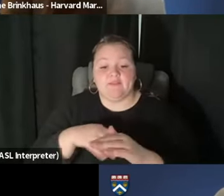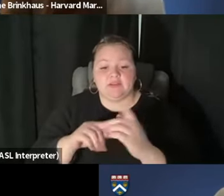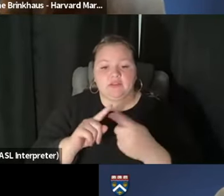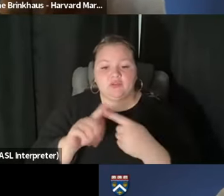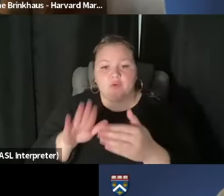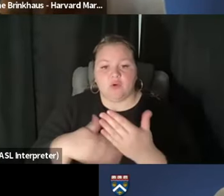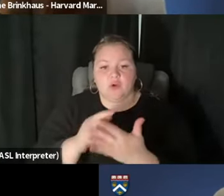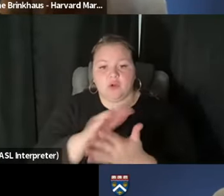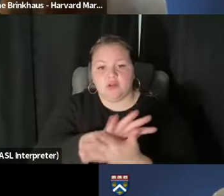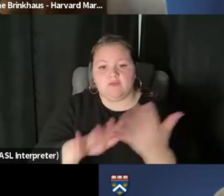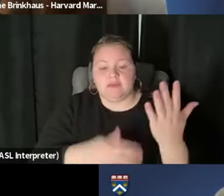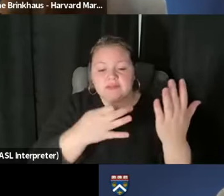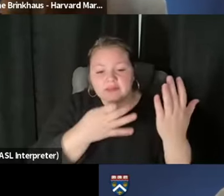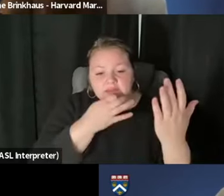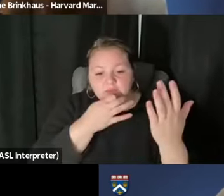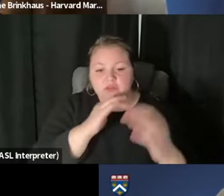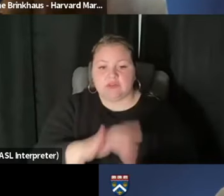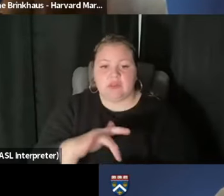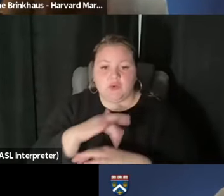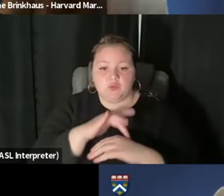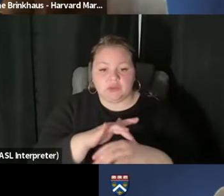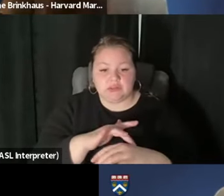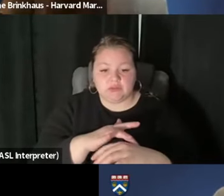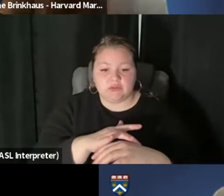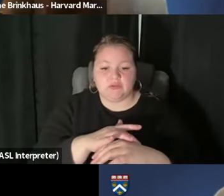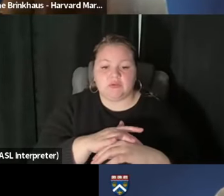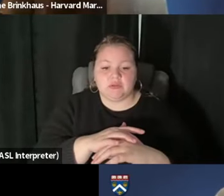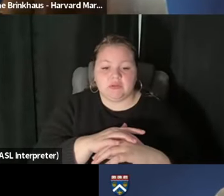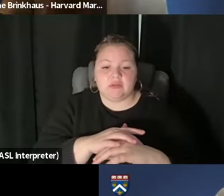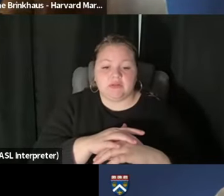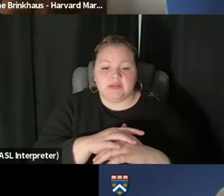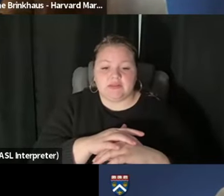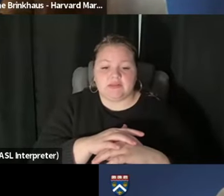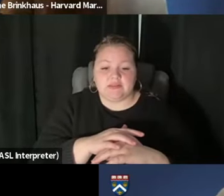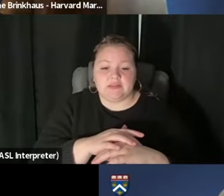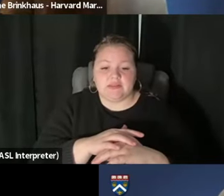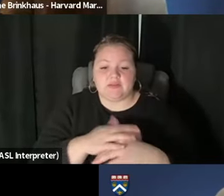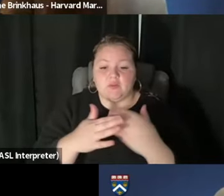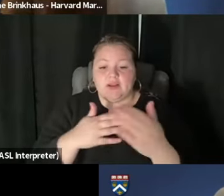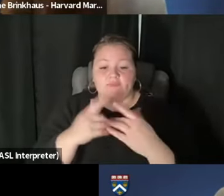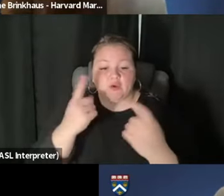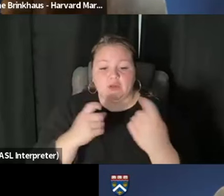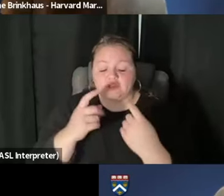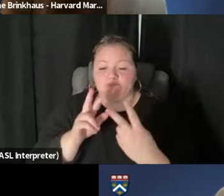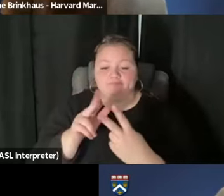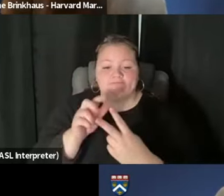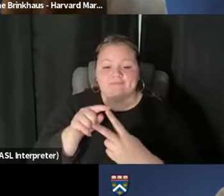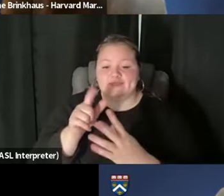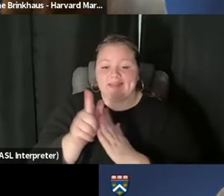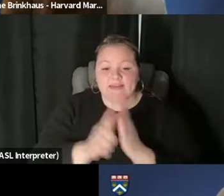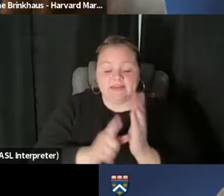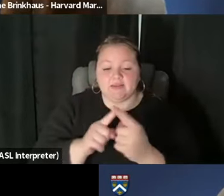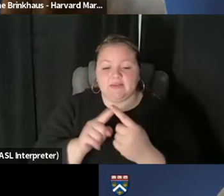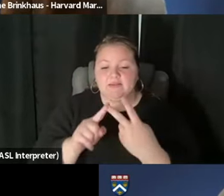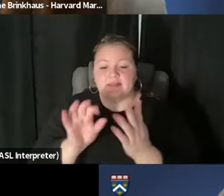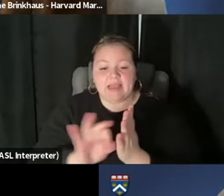and these resources that absolutely blew me away. Whatever question I wanted, it was legal, accounting, just